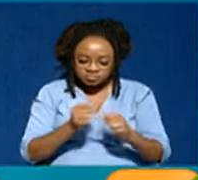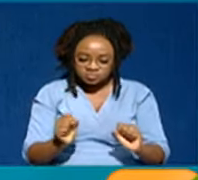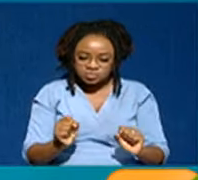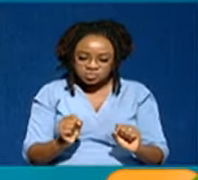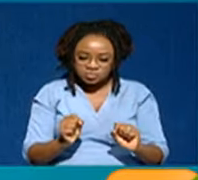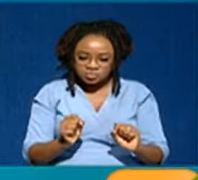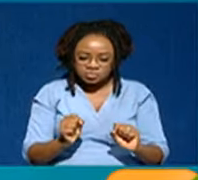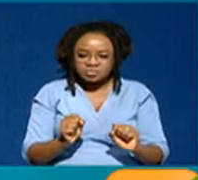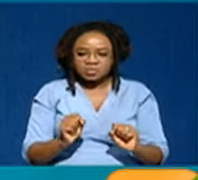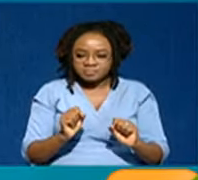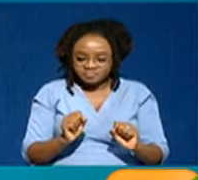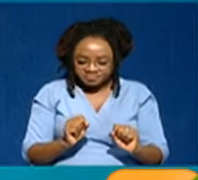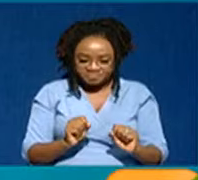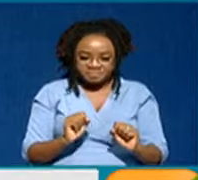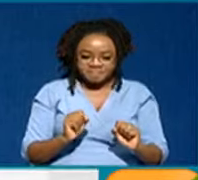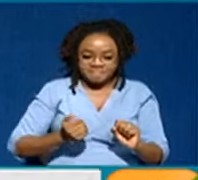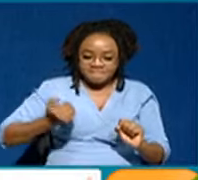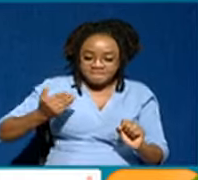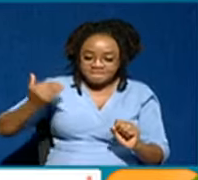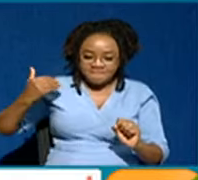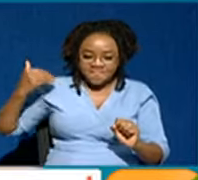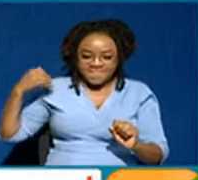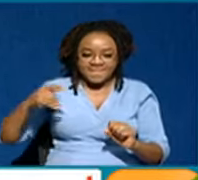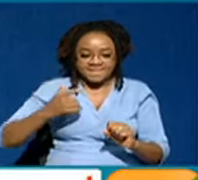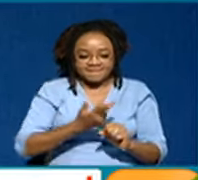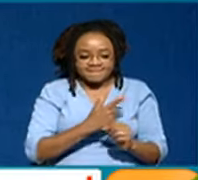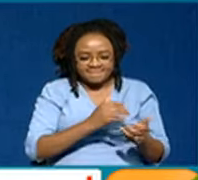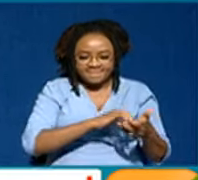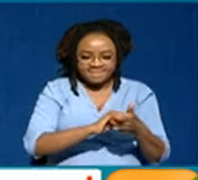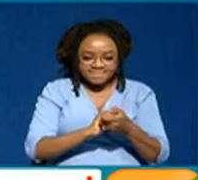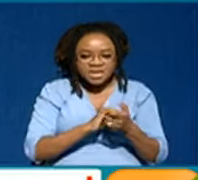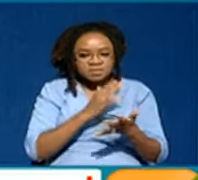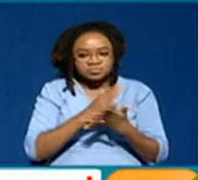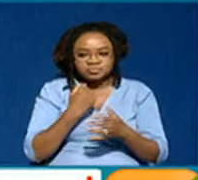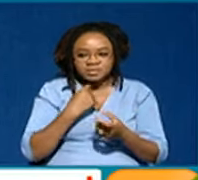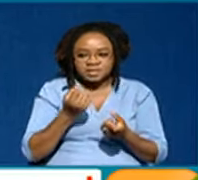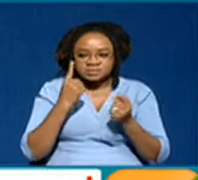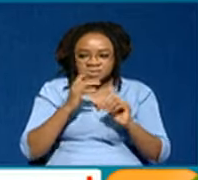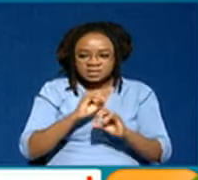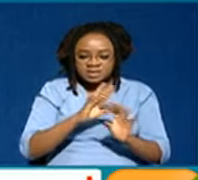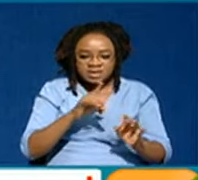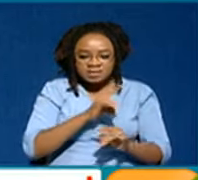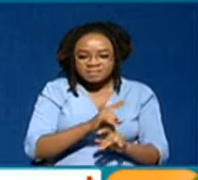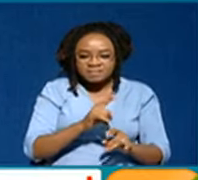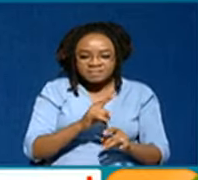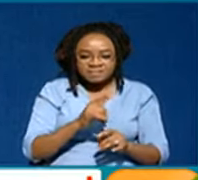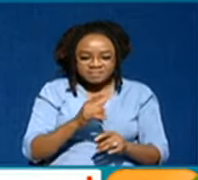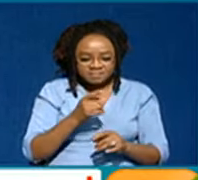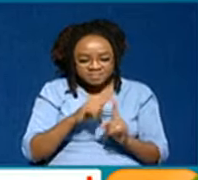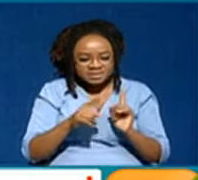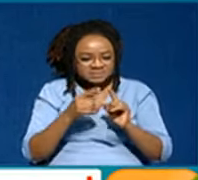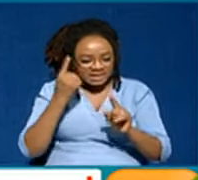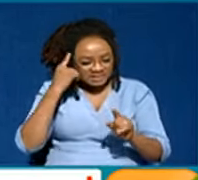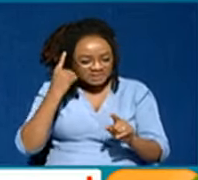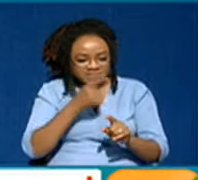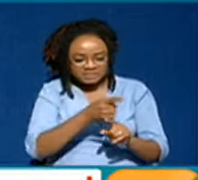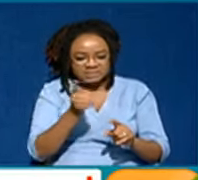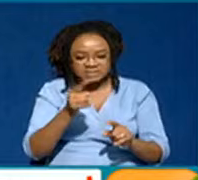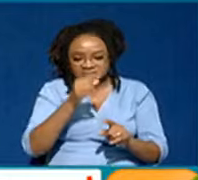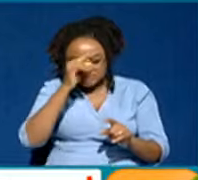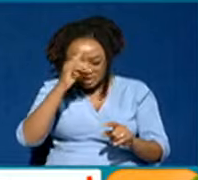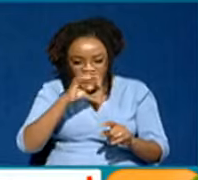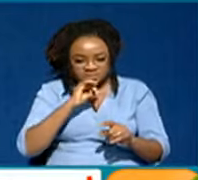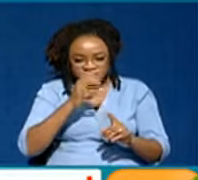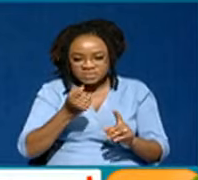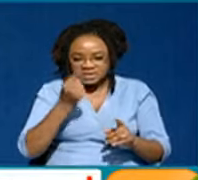our engagement, they are yet to understand what we want. They seem like they've not ever understood it because there's no any offers that we have received